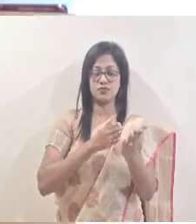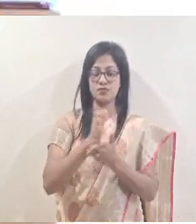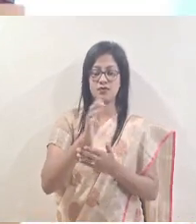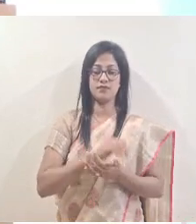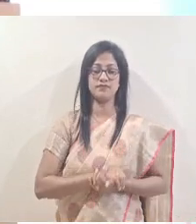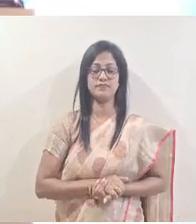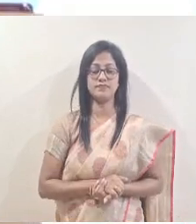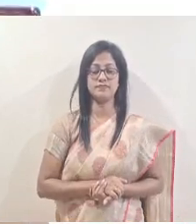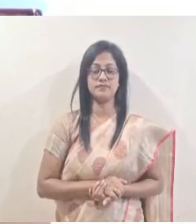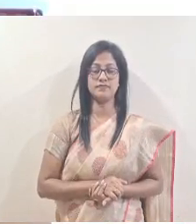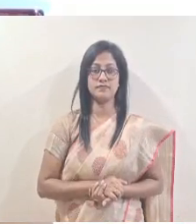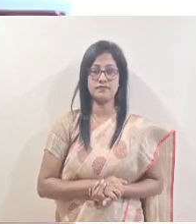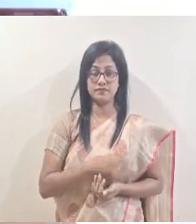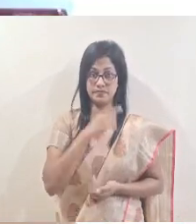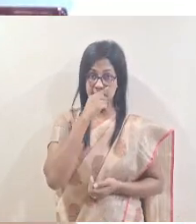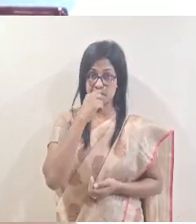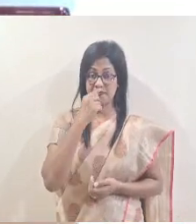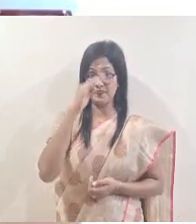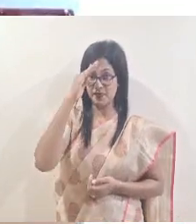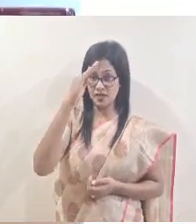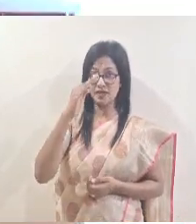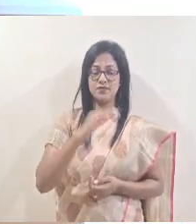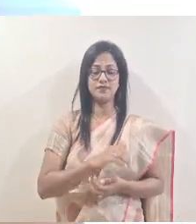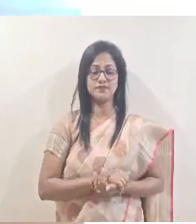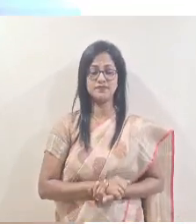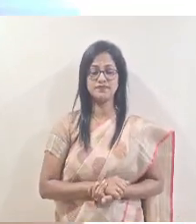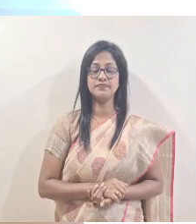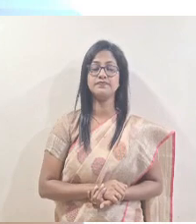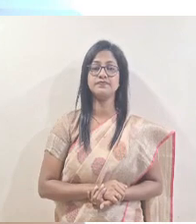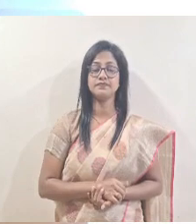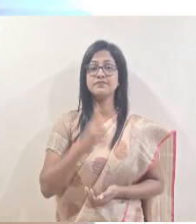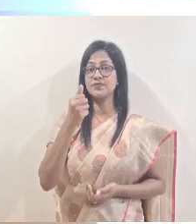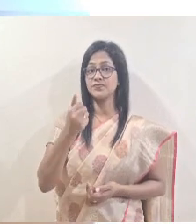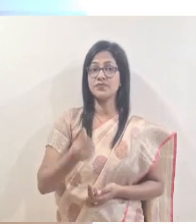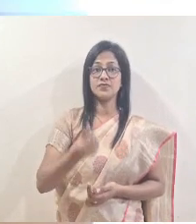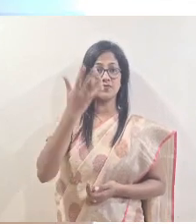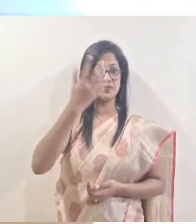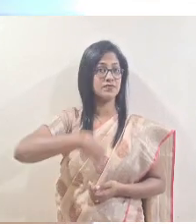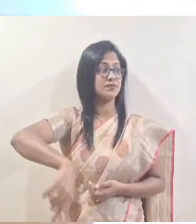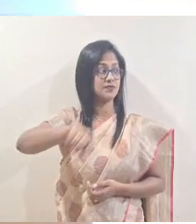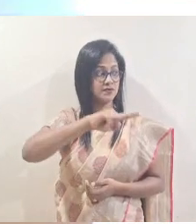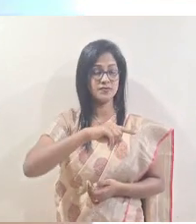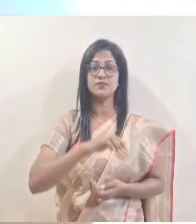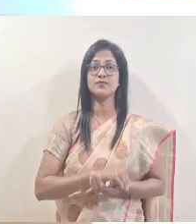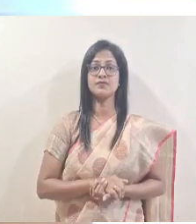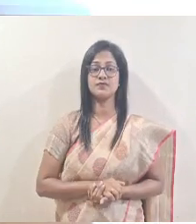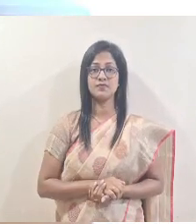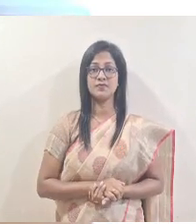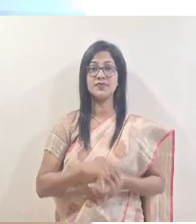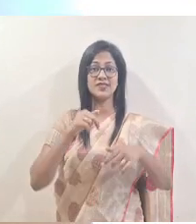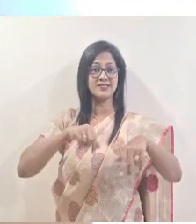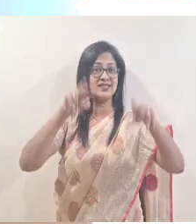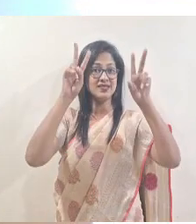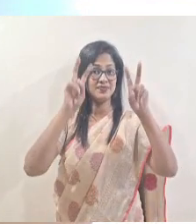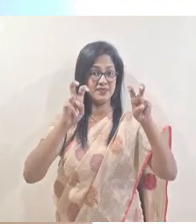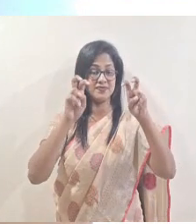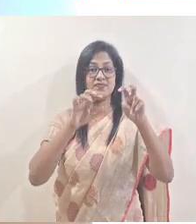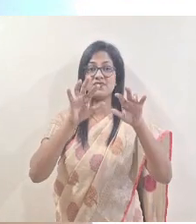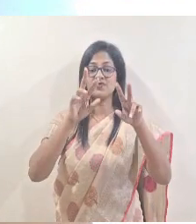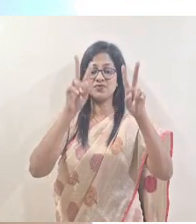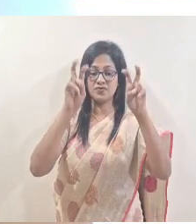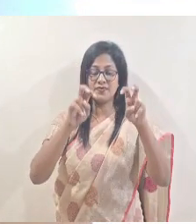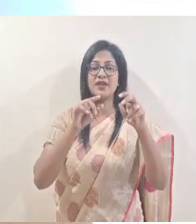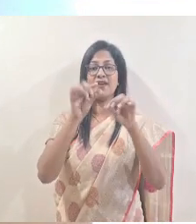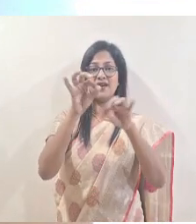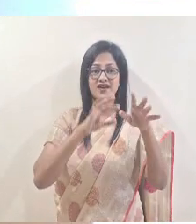You have 10 minutes. Hello. Yeah, good morning, everyone. This specific topic of using